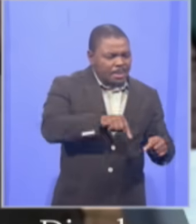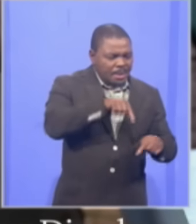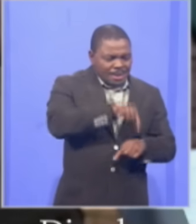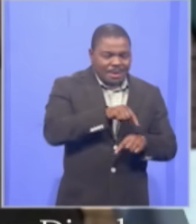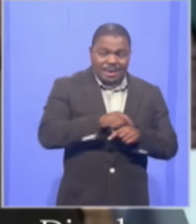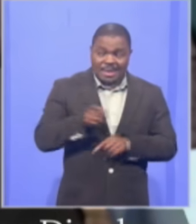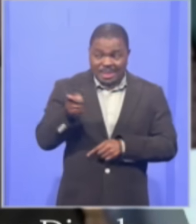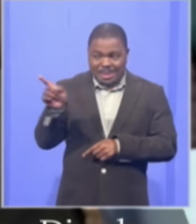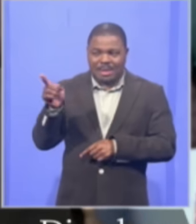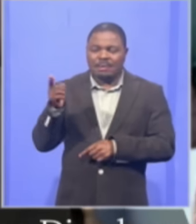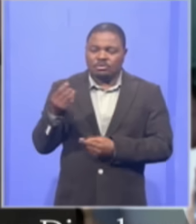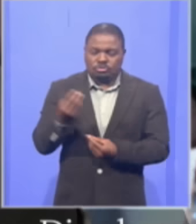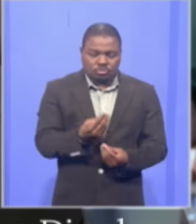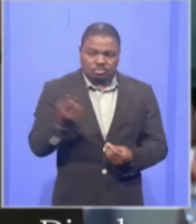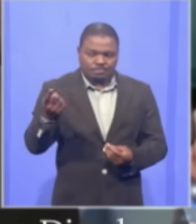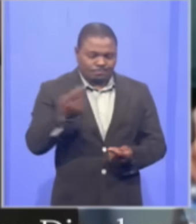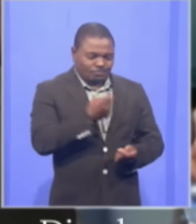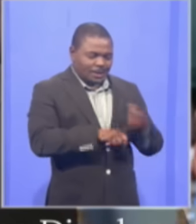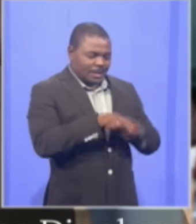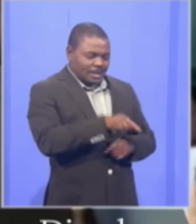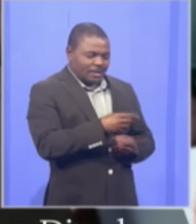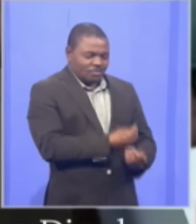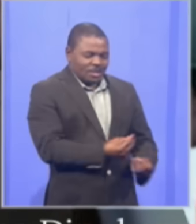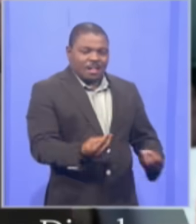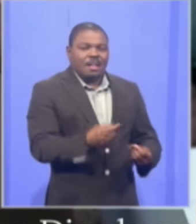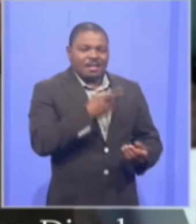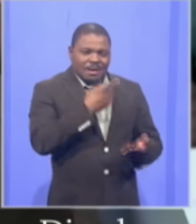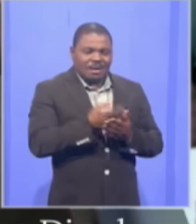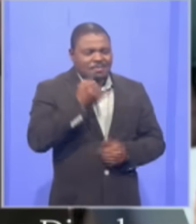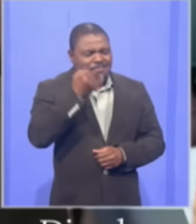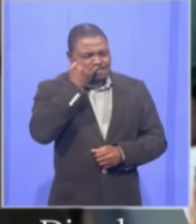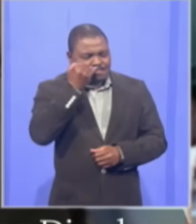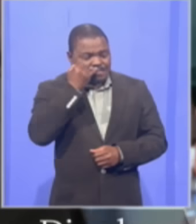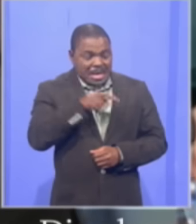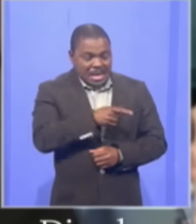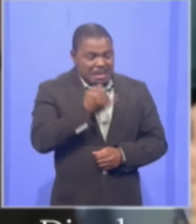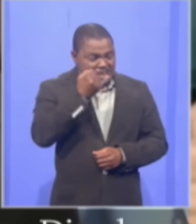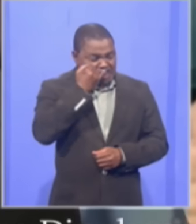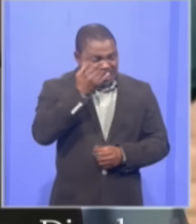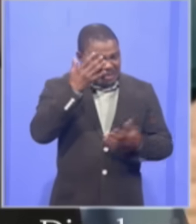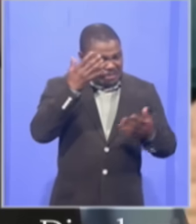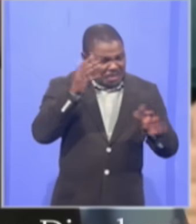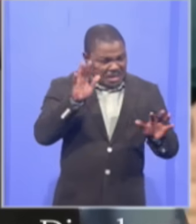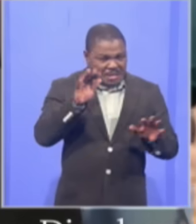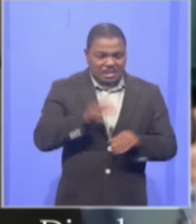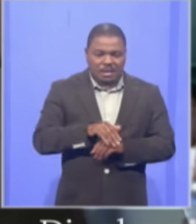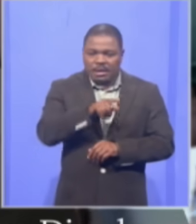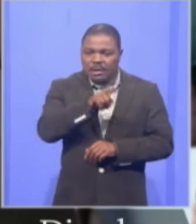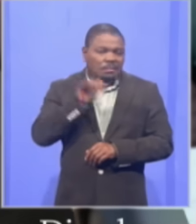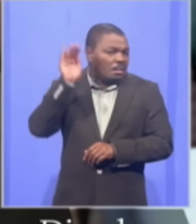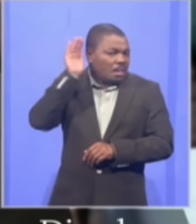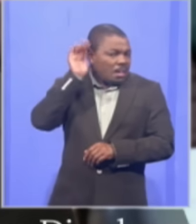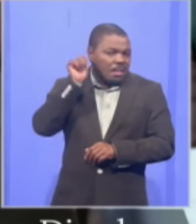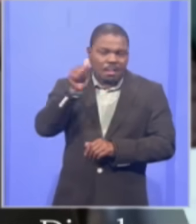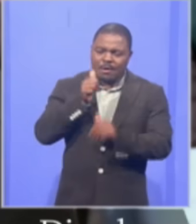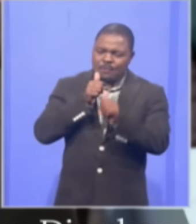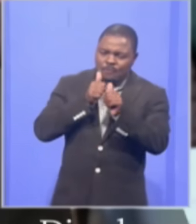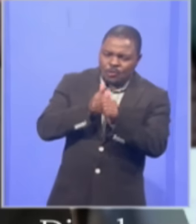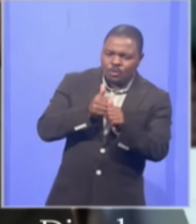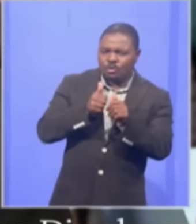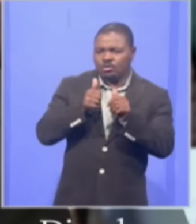diritibatsi ba fta ba fa ba banyenyane bana ba fta ba go ga jaanong ga ba gogile jalo go nna le semo se leng ngwana ga le mo tlase ga kgone go reetsa ga kgone go dirisana